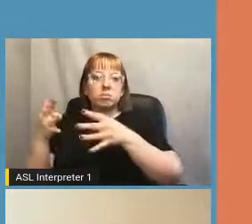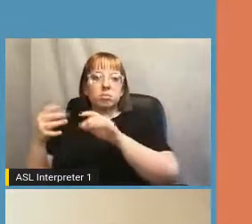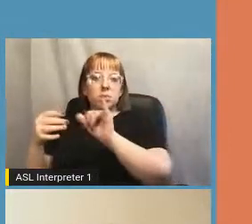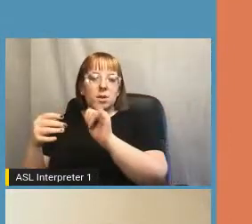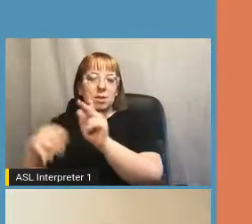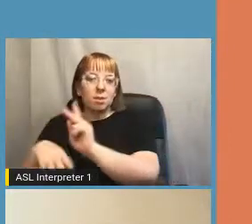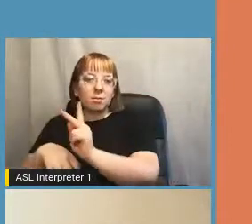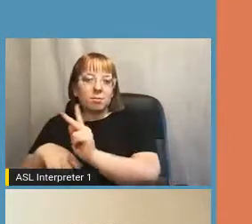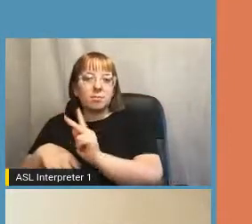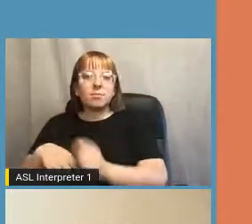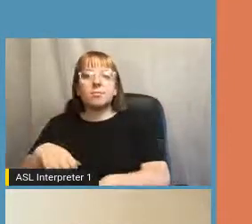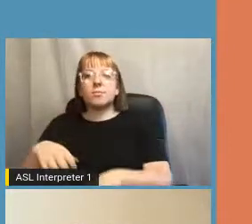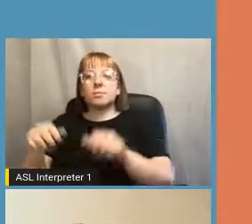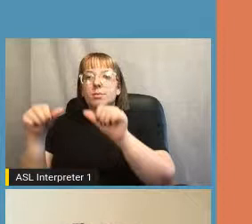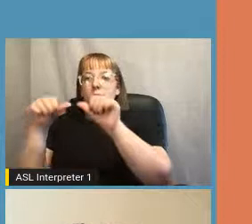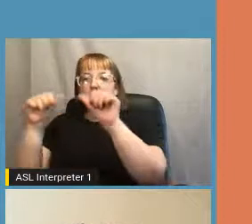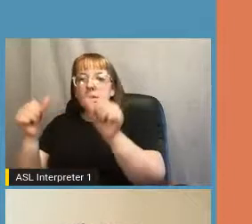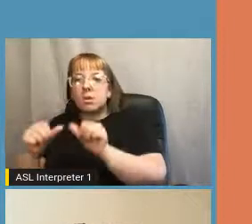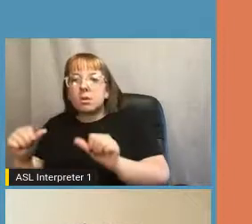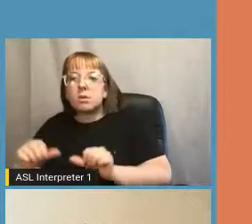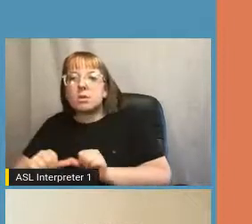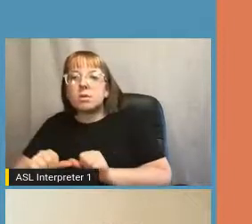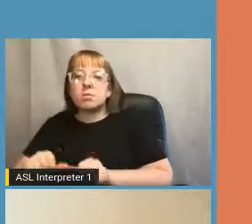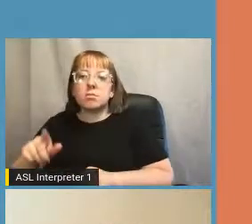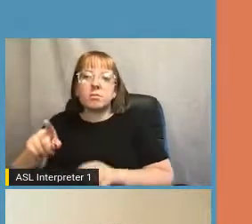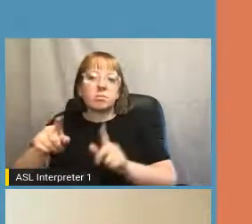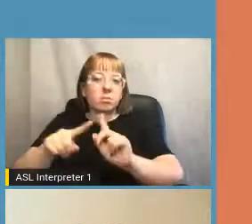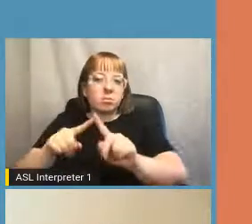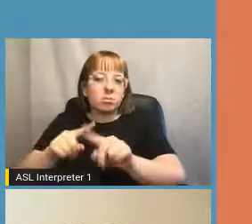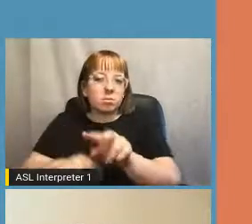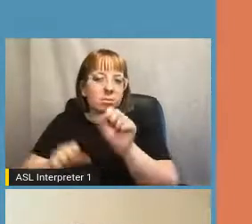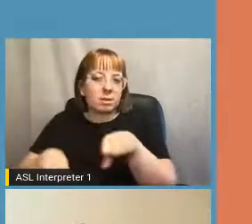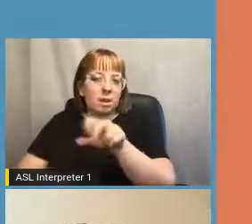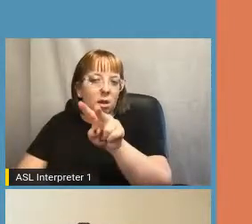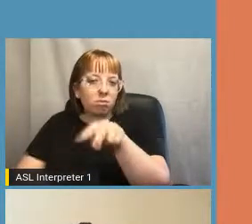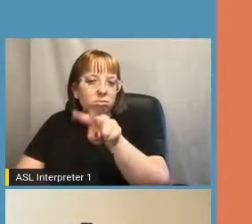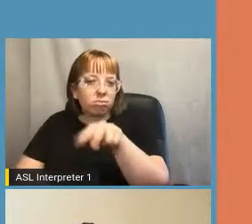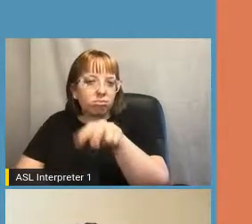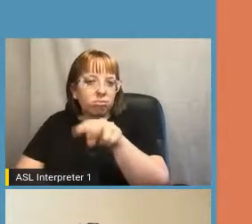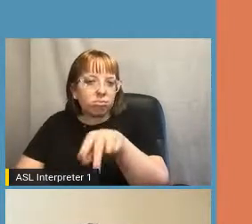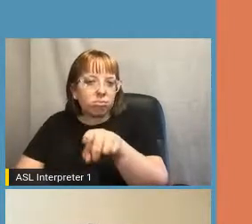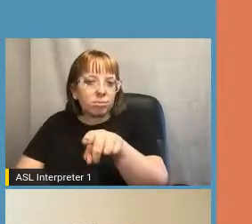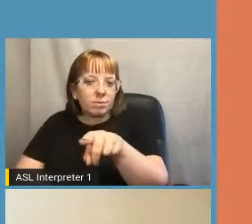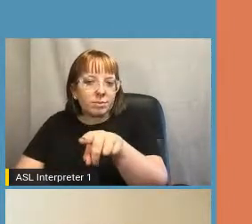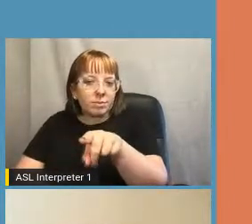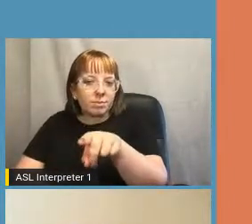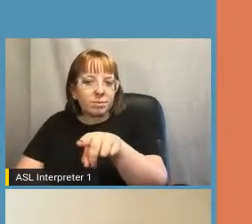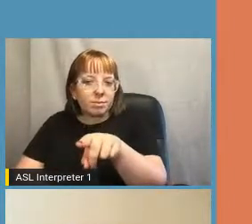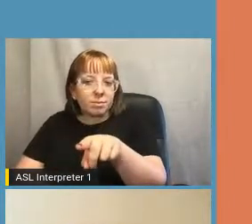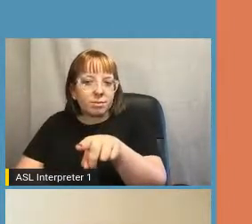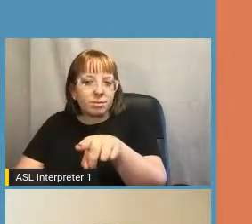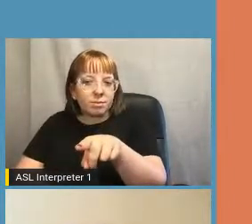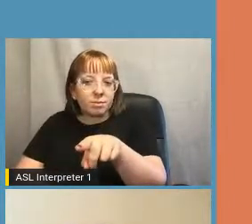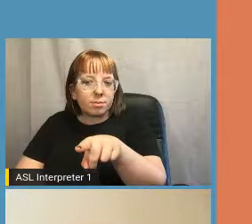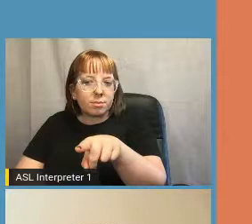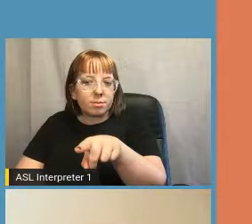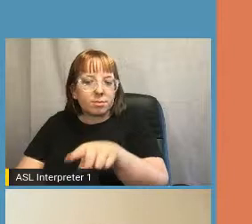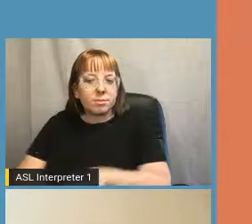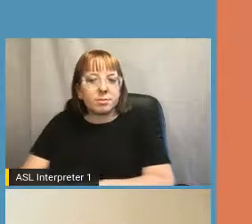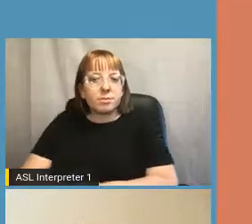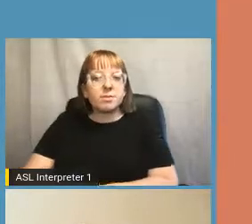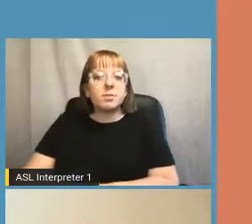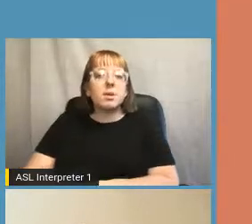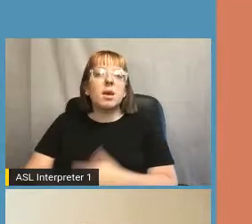sculptures, squares are 2D work, and then the triangles are video and audio. And then I color coded